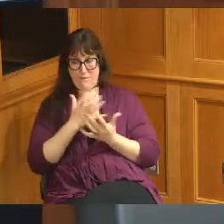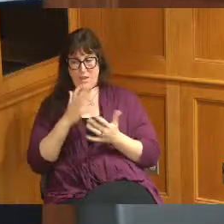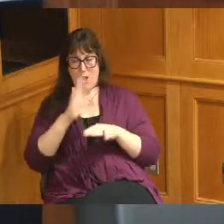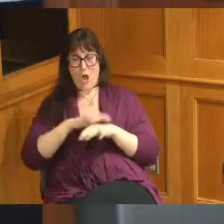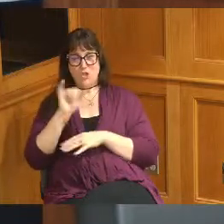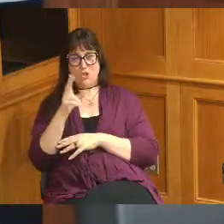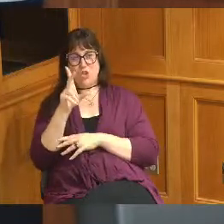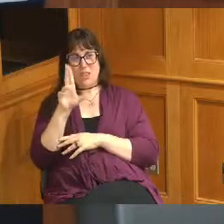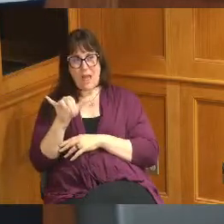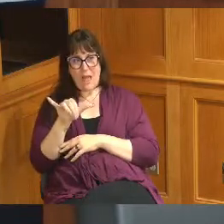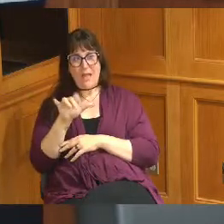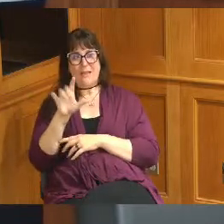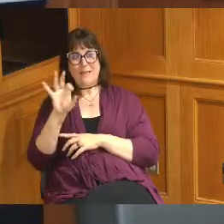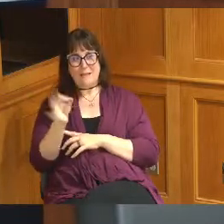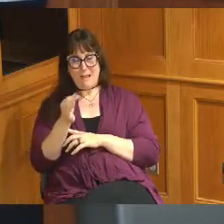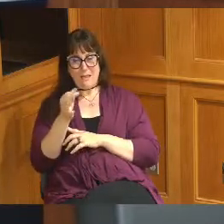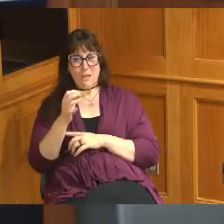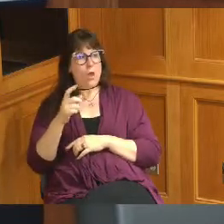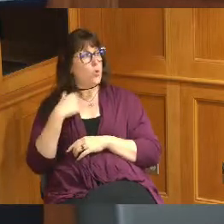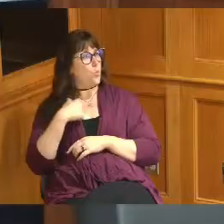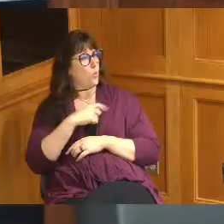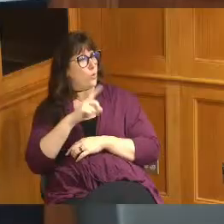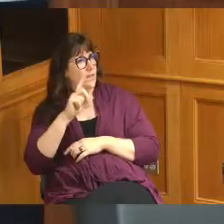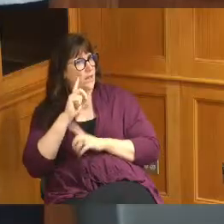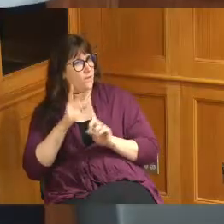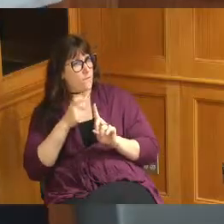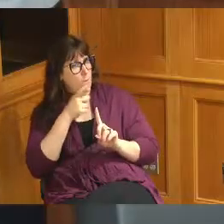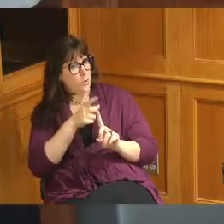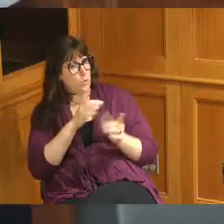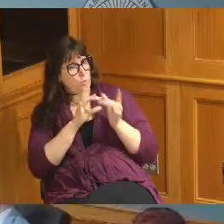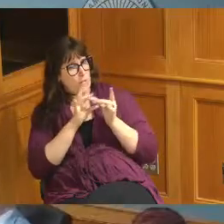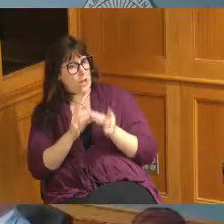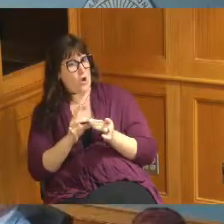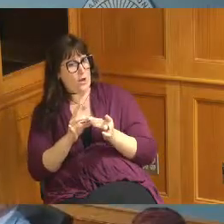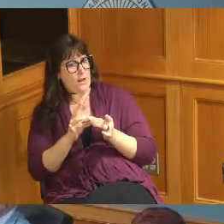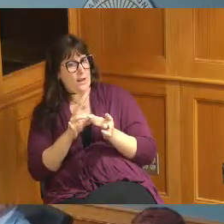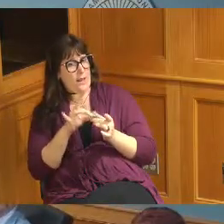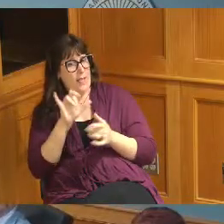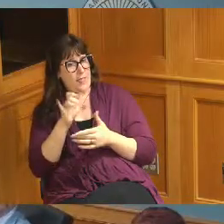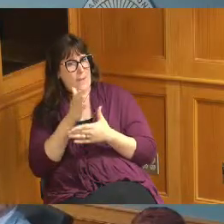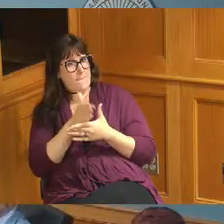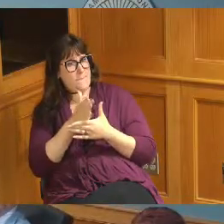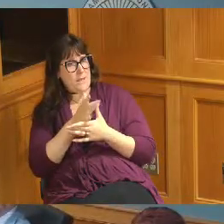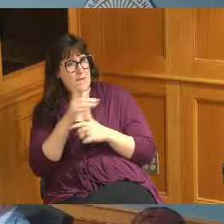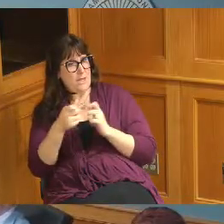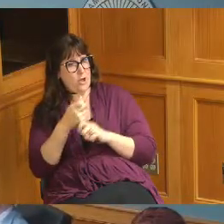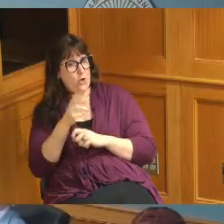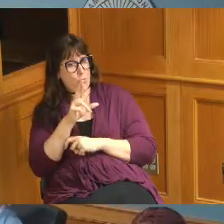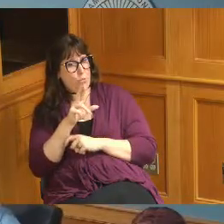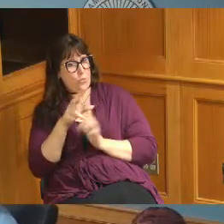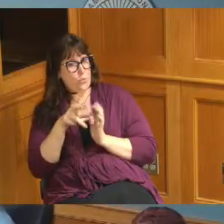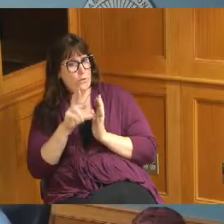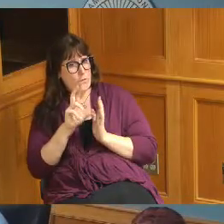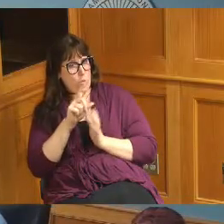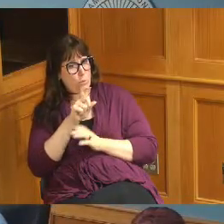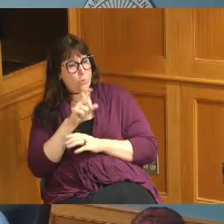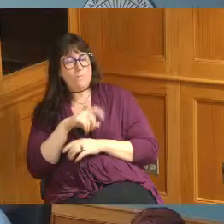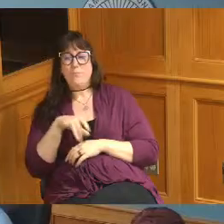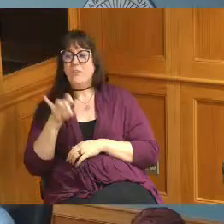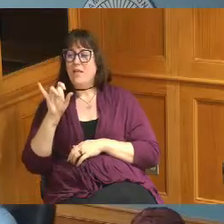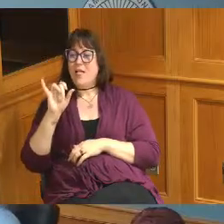July 9th. And when will we hear from you regarding the mid-year review on the other levies? Those